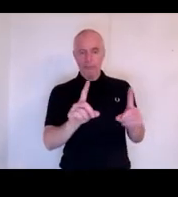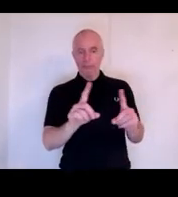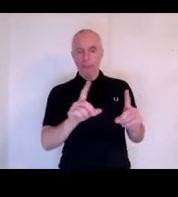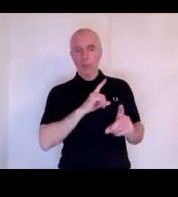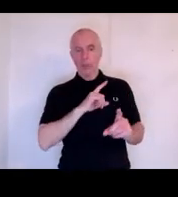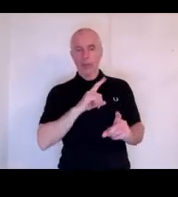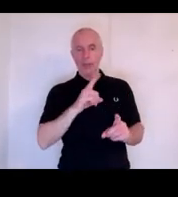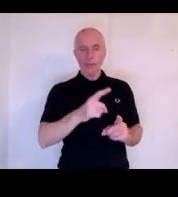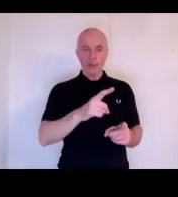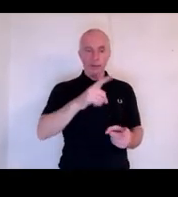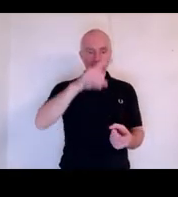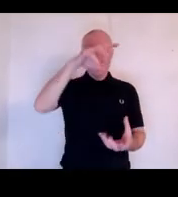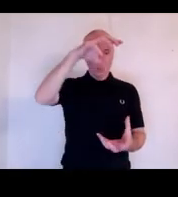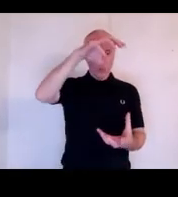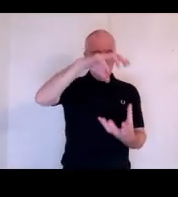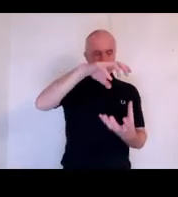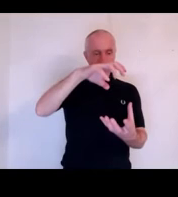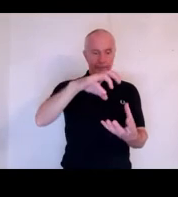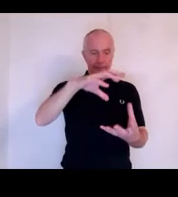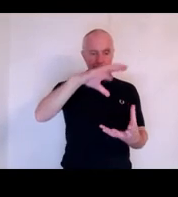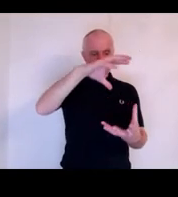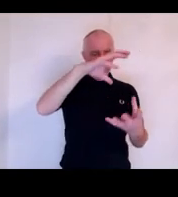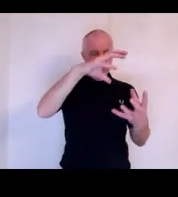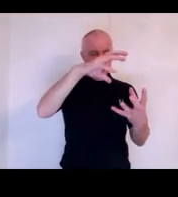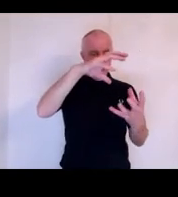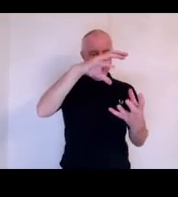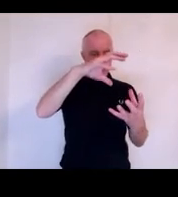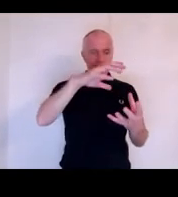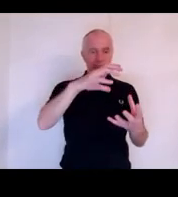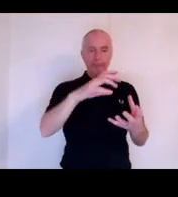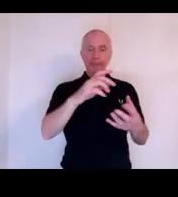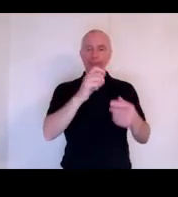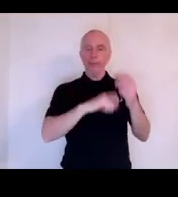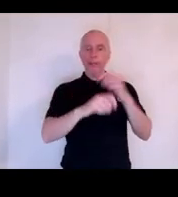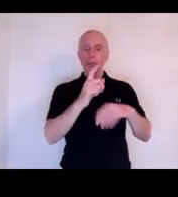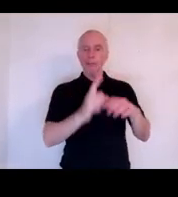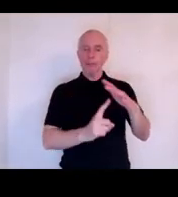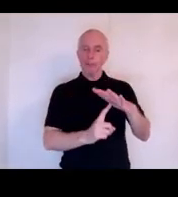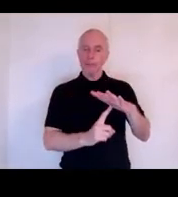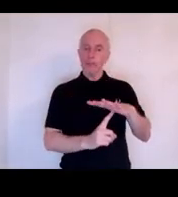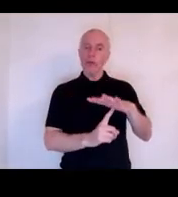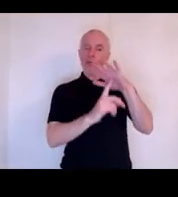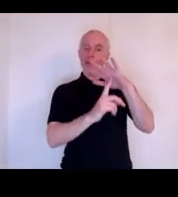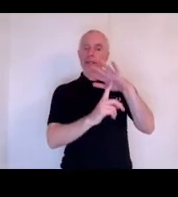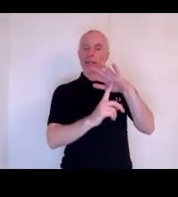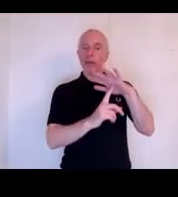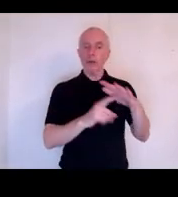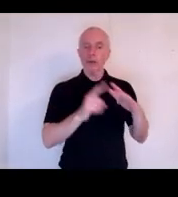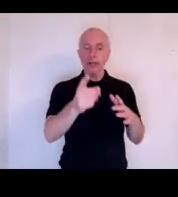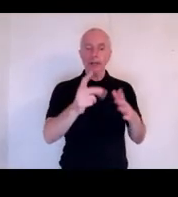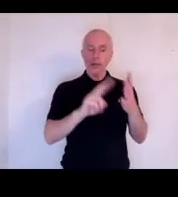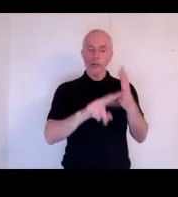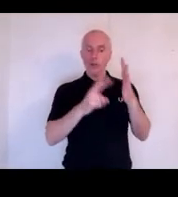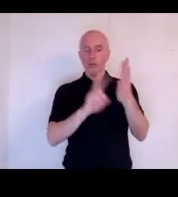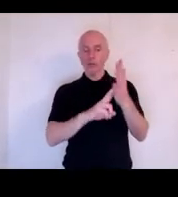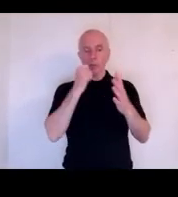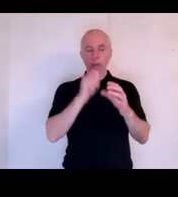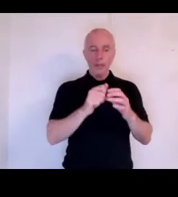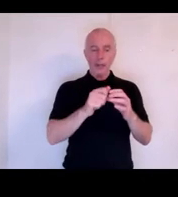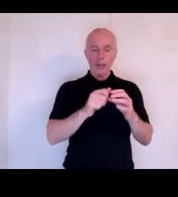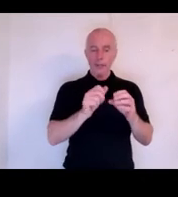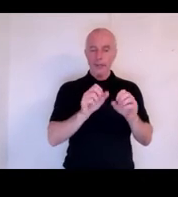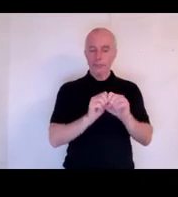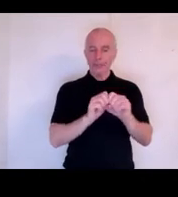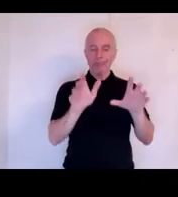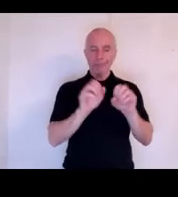point where the sphere goes critical. The point where the sphere goes critical, a significant amount of neutrons are going to start being released at a very rapid rate from